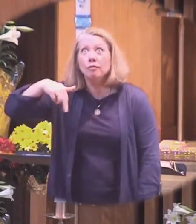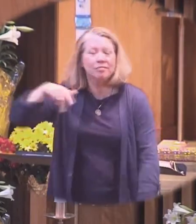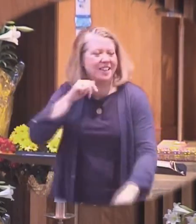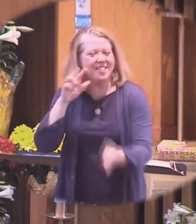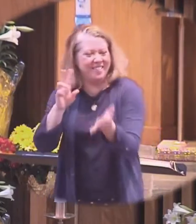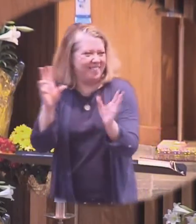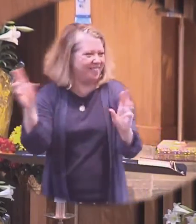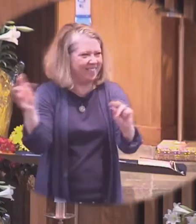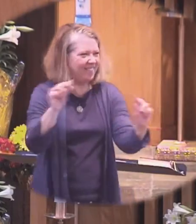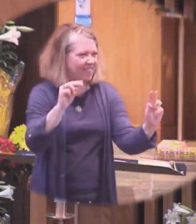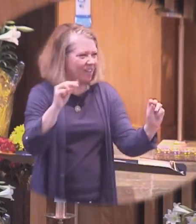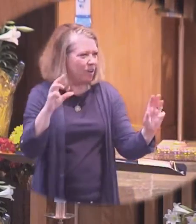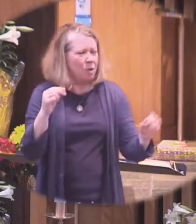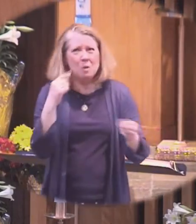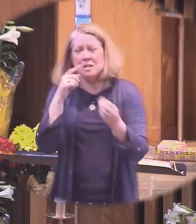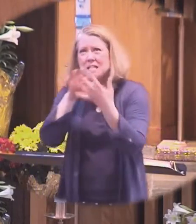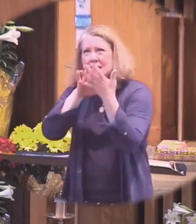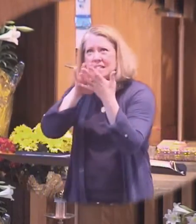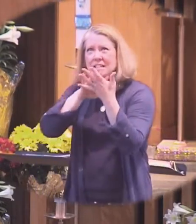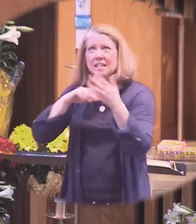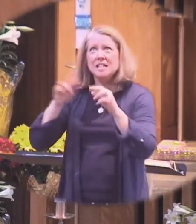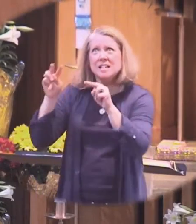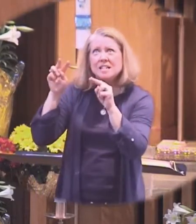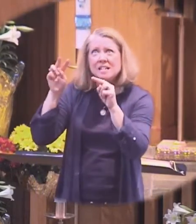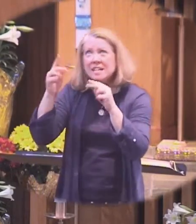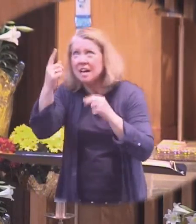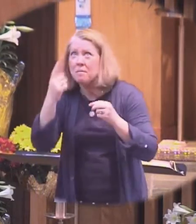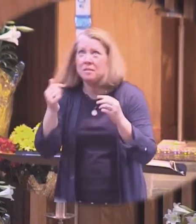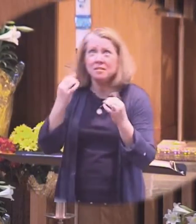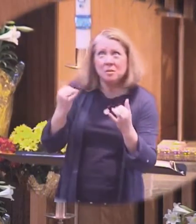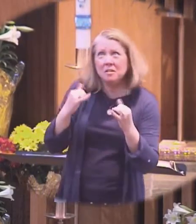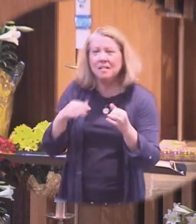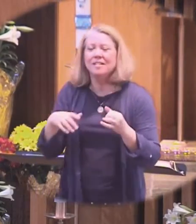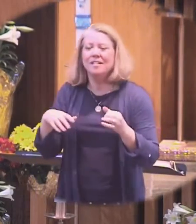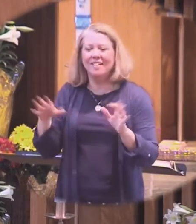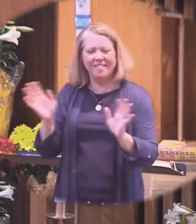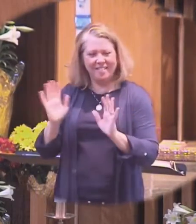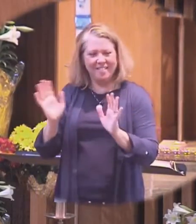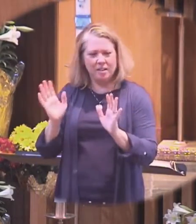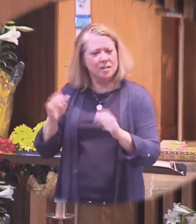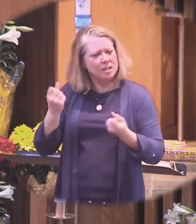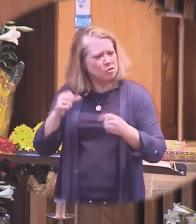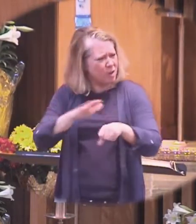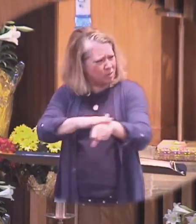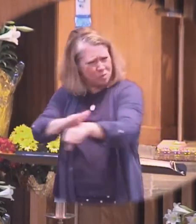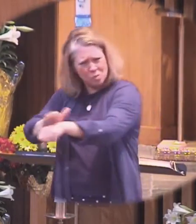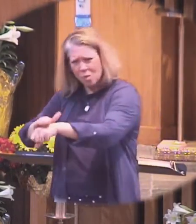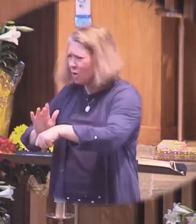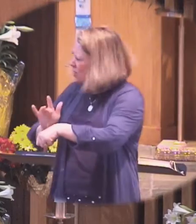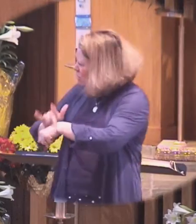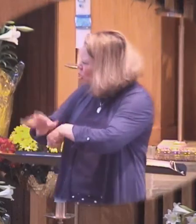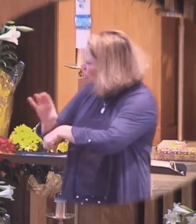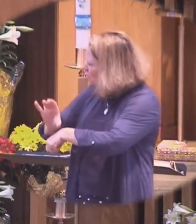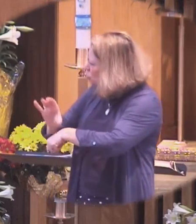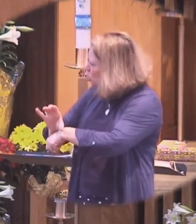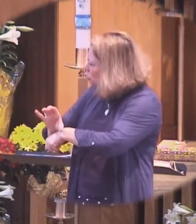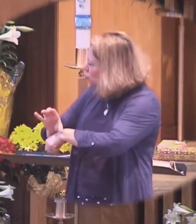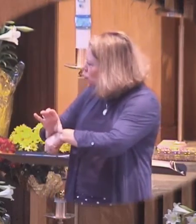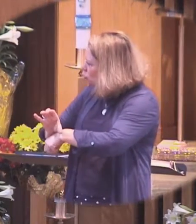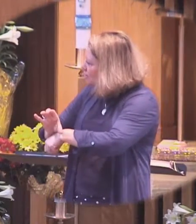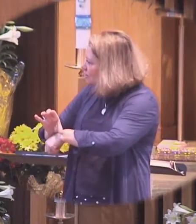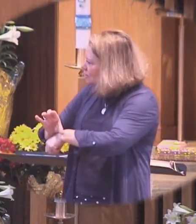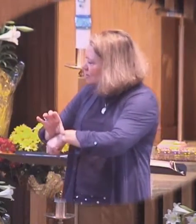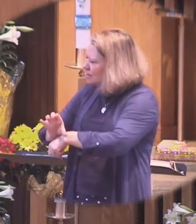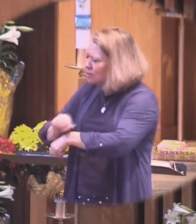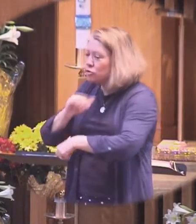as if God's always so distant from us. He's saying to those early members of the church, you need to experience the risen